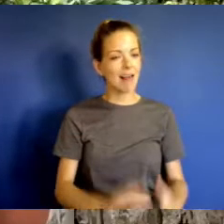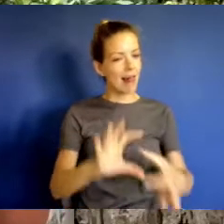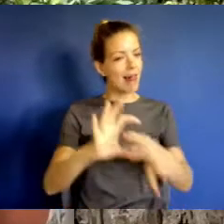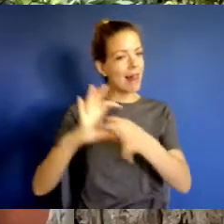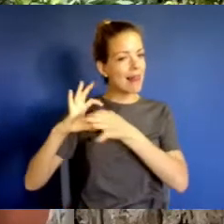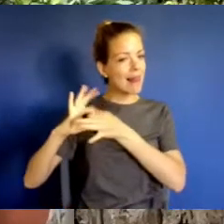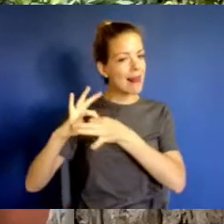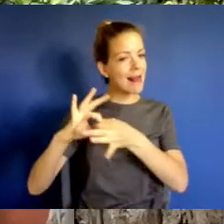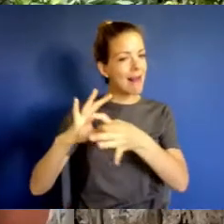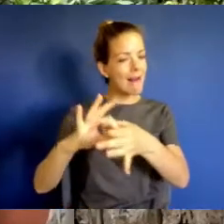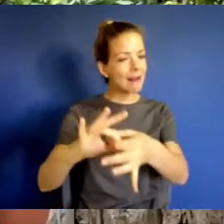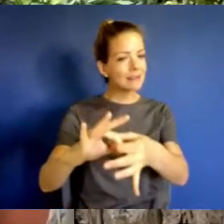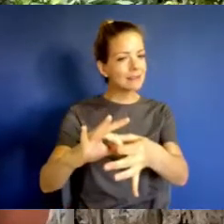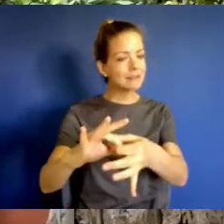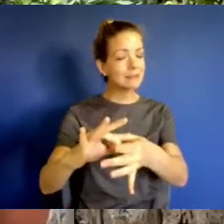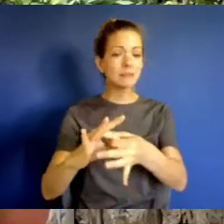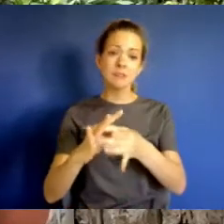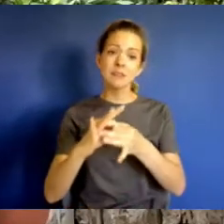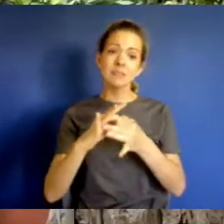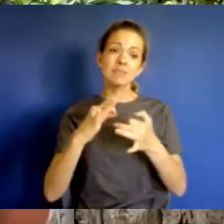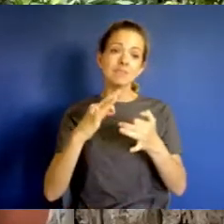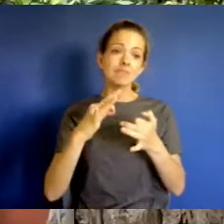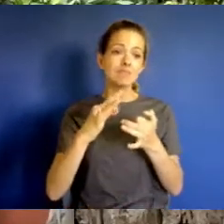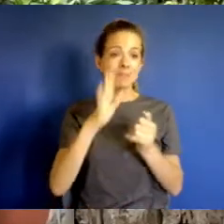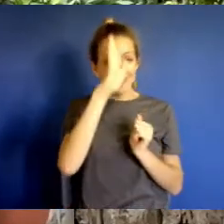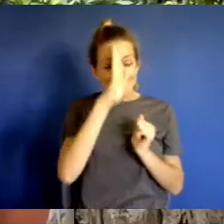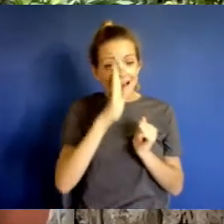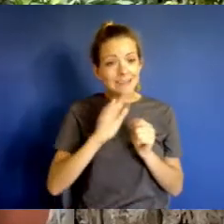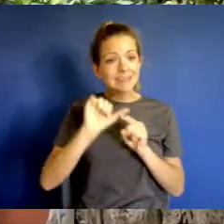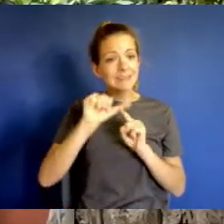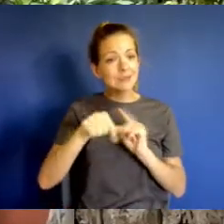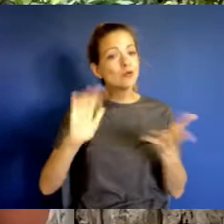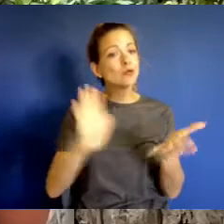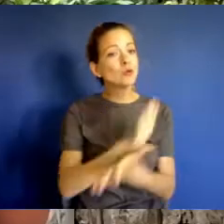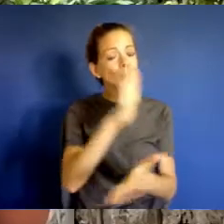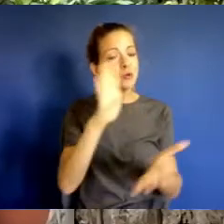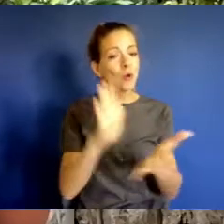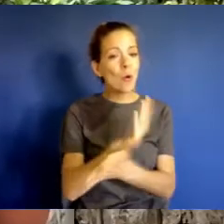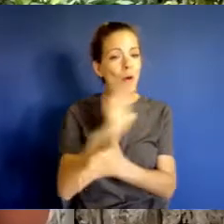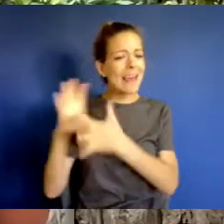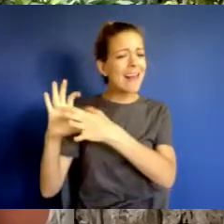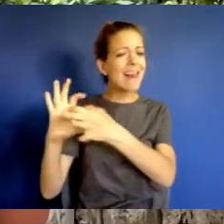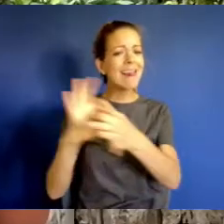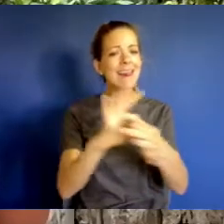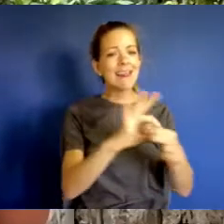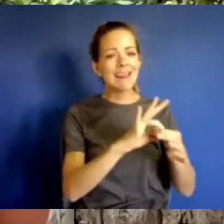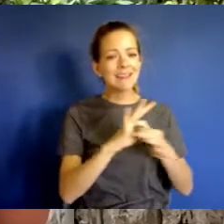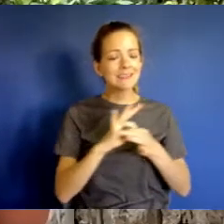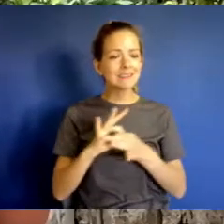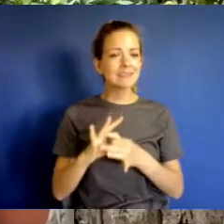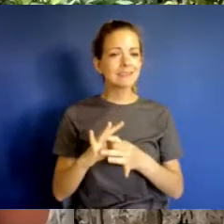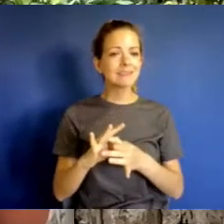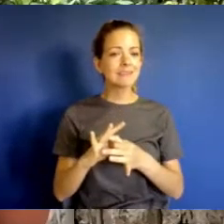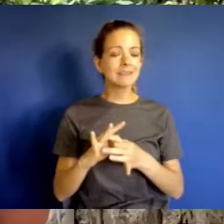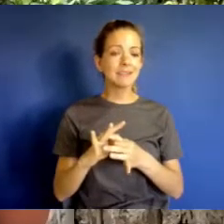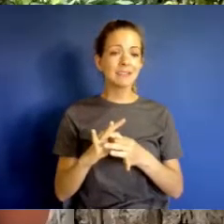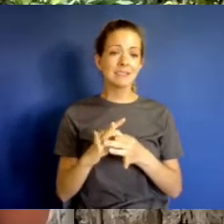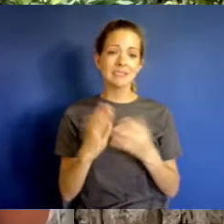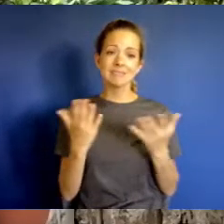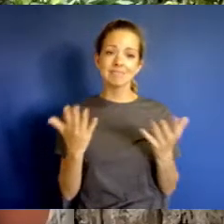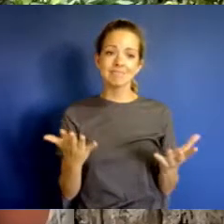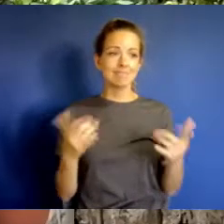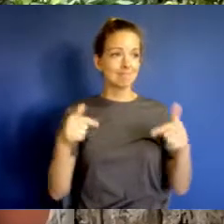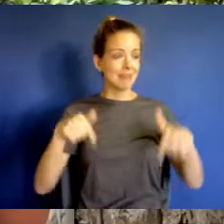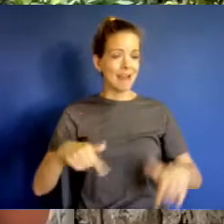There's no joy, there's no happiness without sadness. It's all part of life, kind of beautiful,